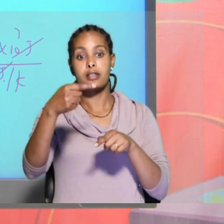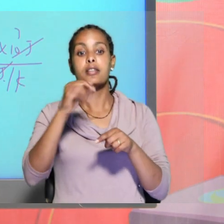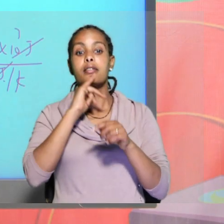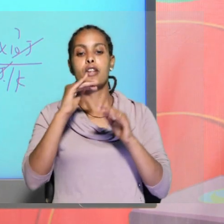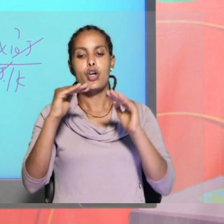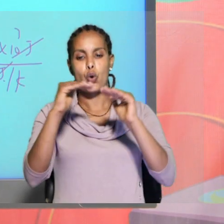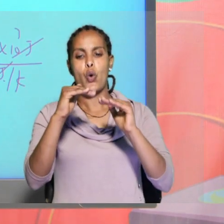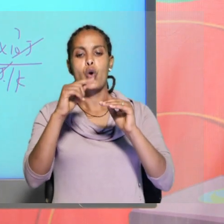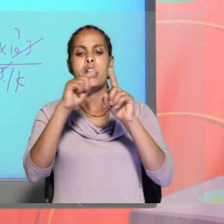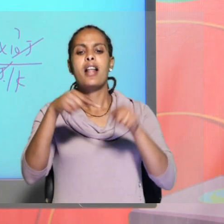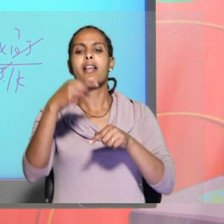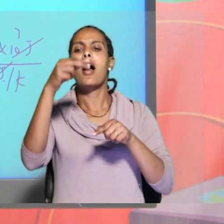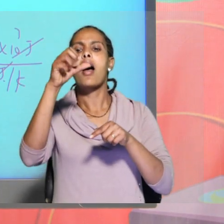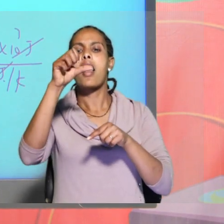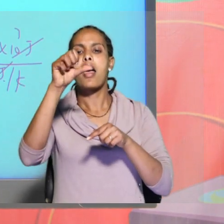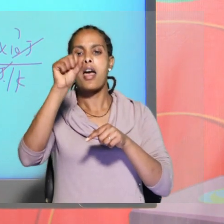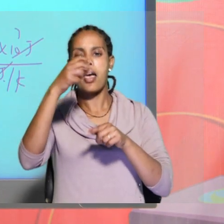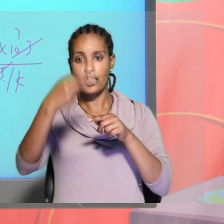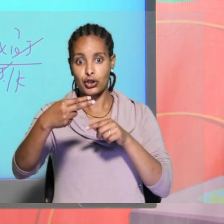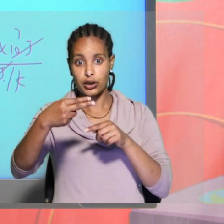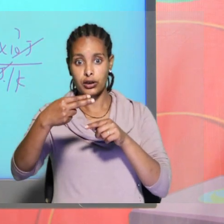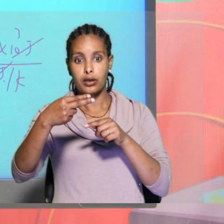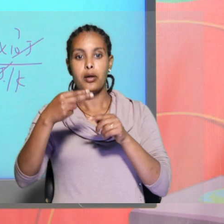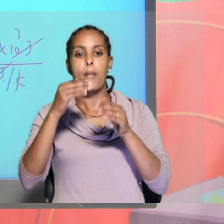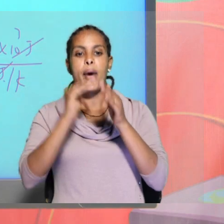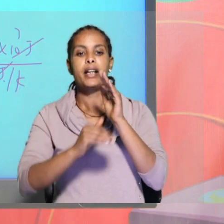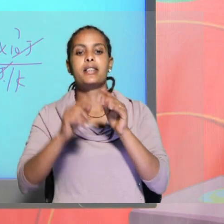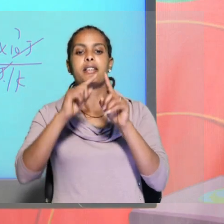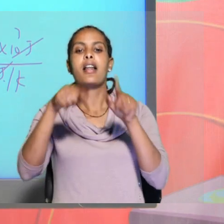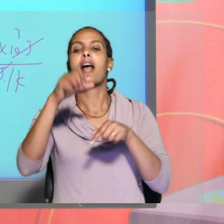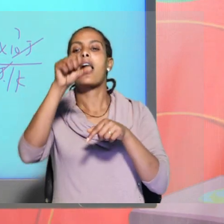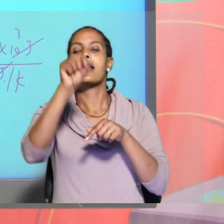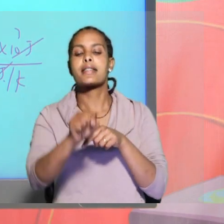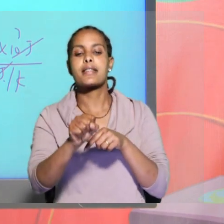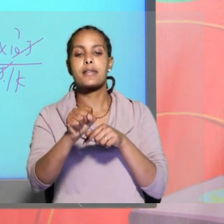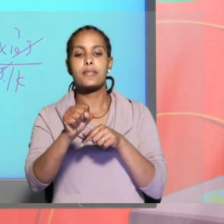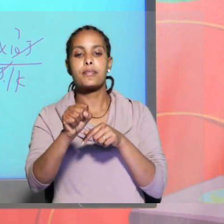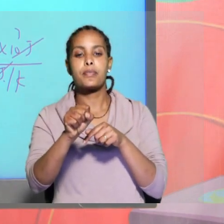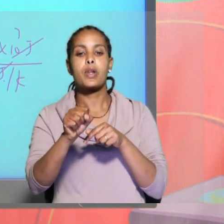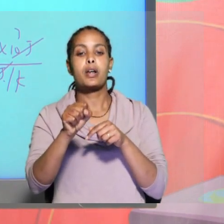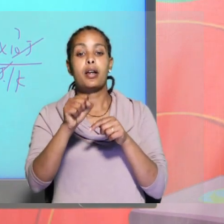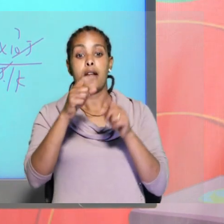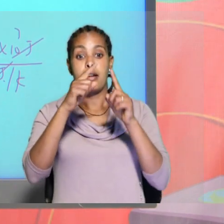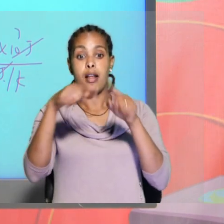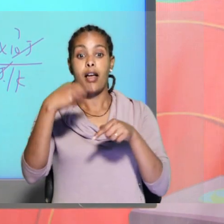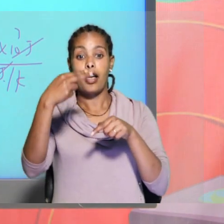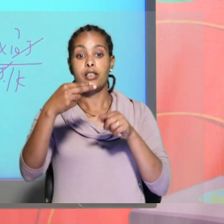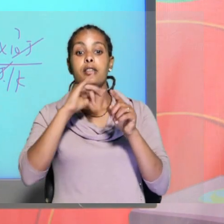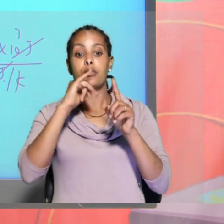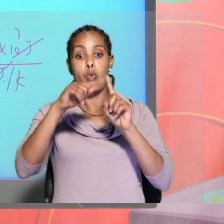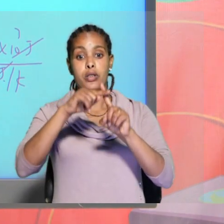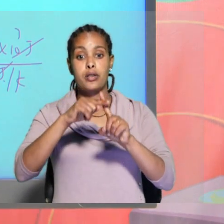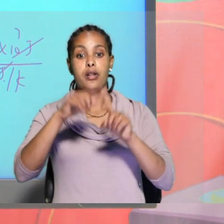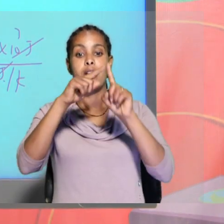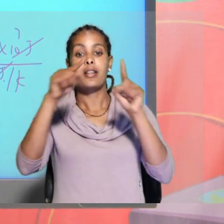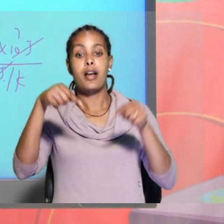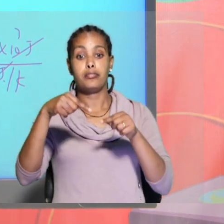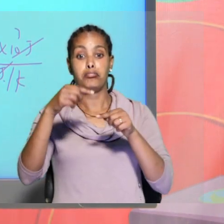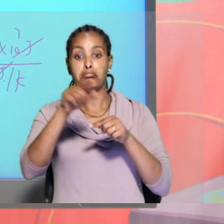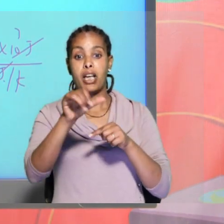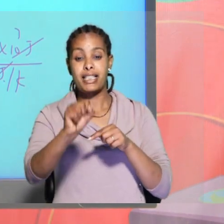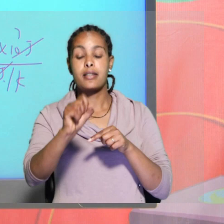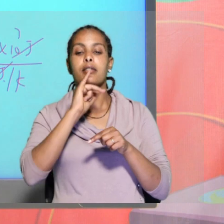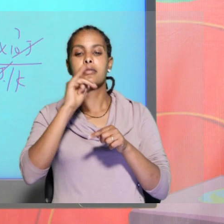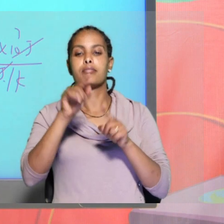equal delta H minus T times delta S. Delta H is positive, delta S is also